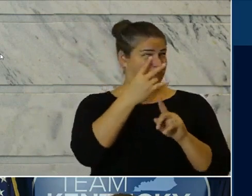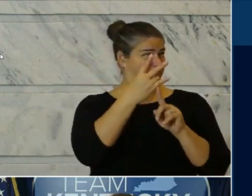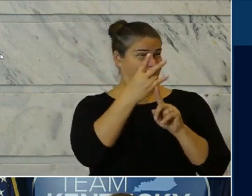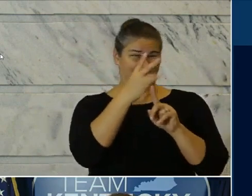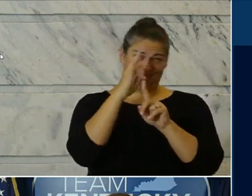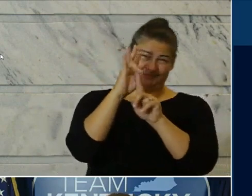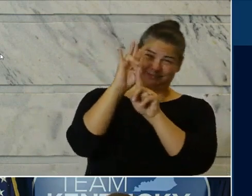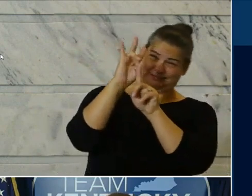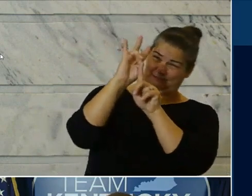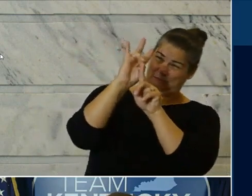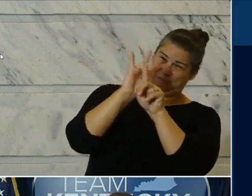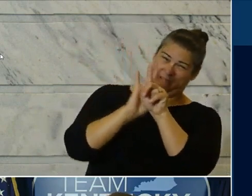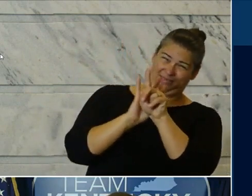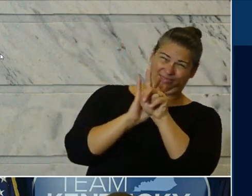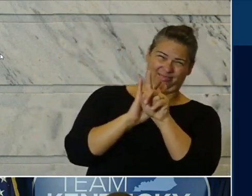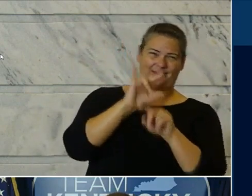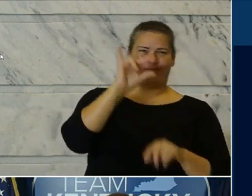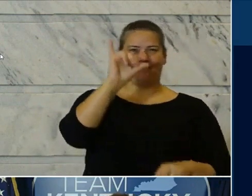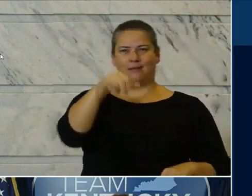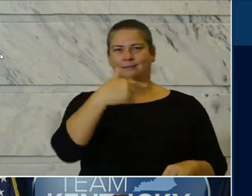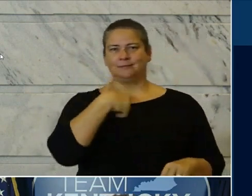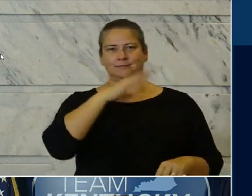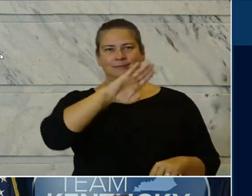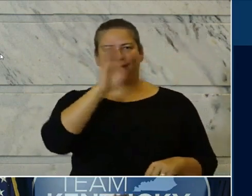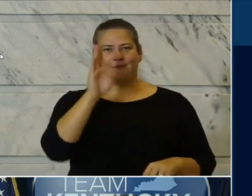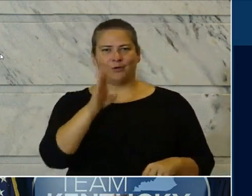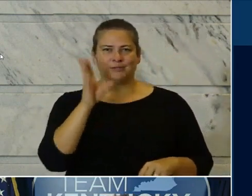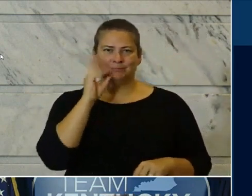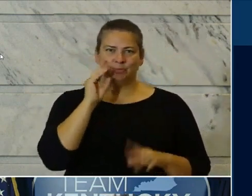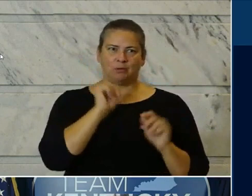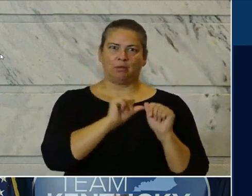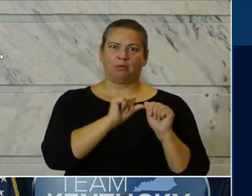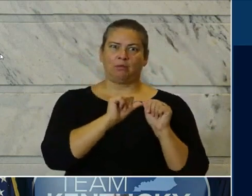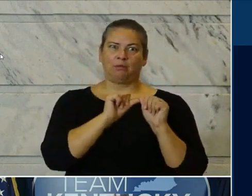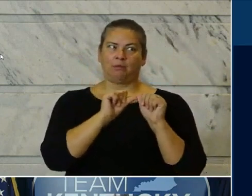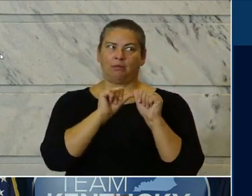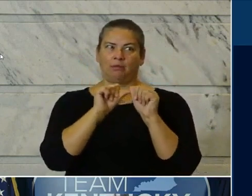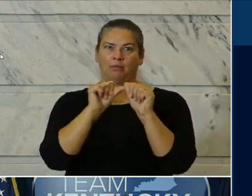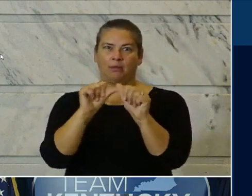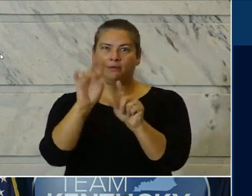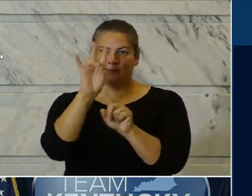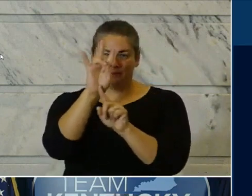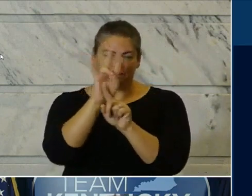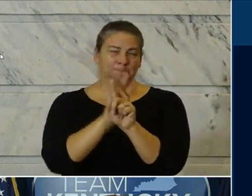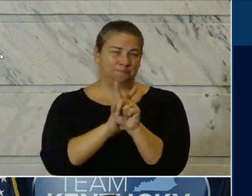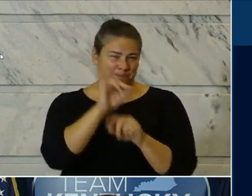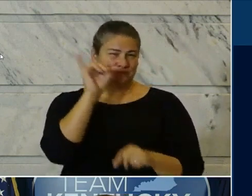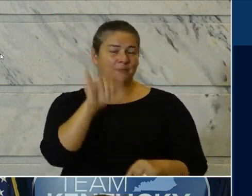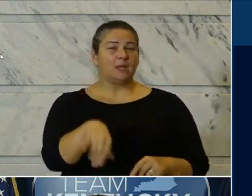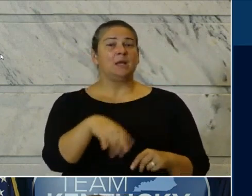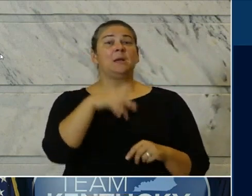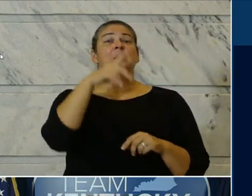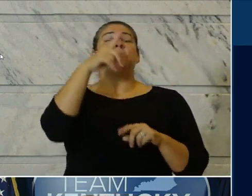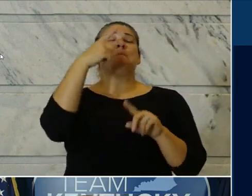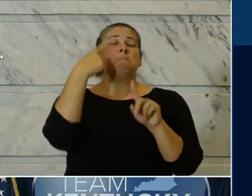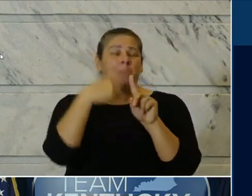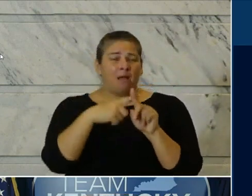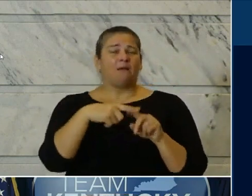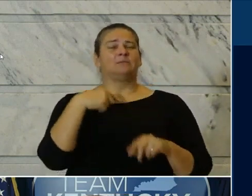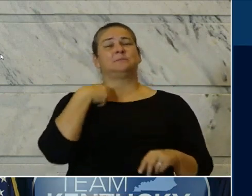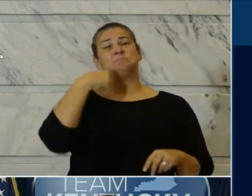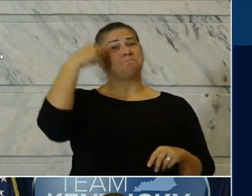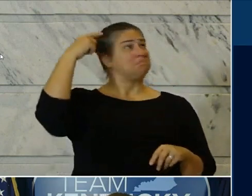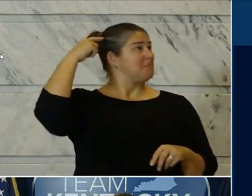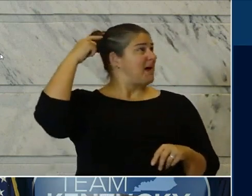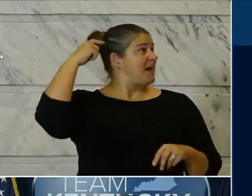of us have never had to deal with something like this for 7 months. It's probably also psychological in that we have